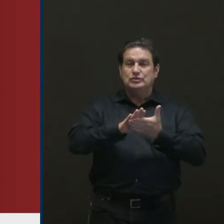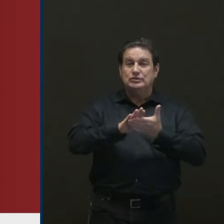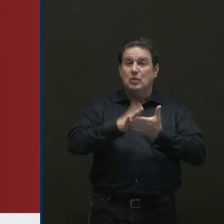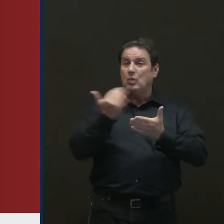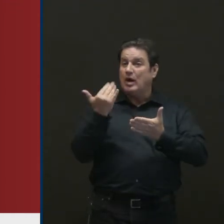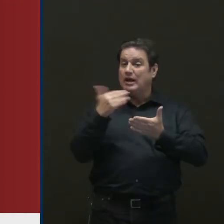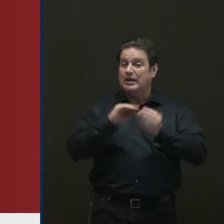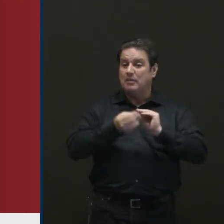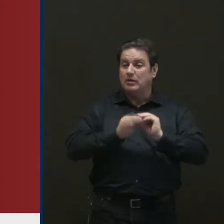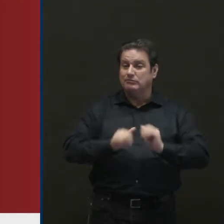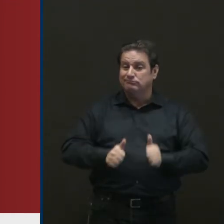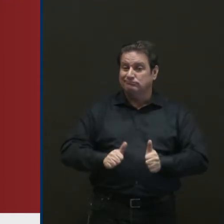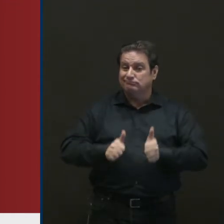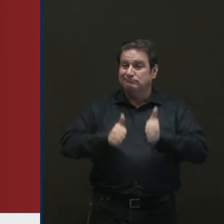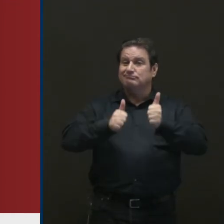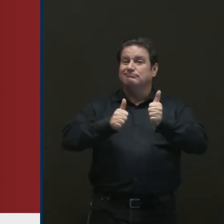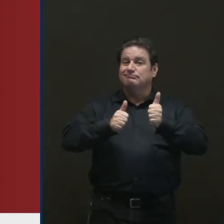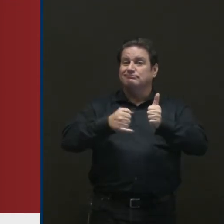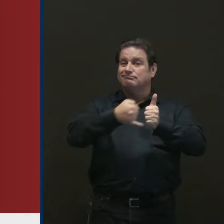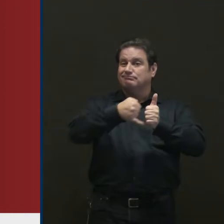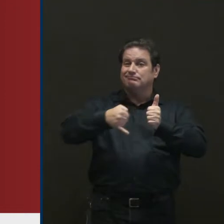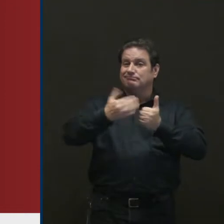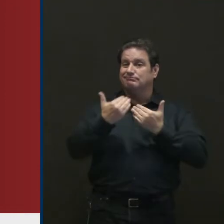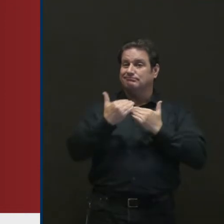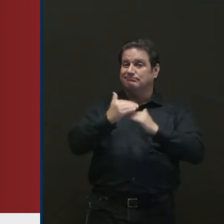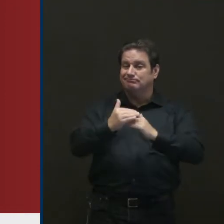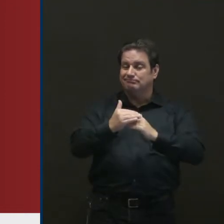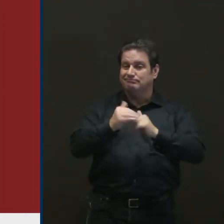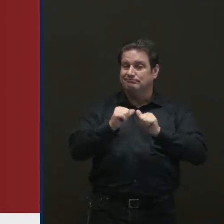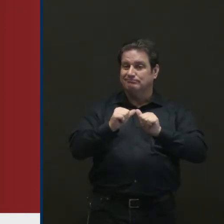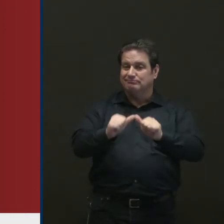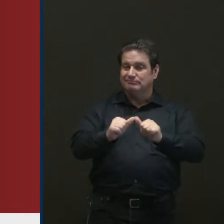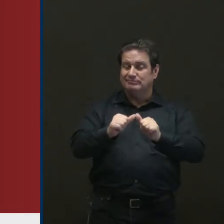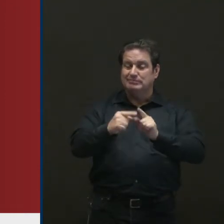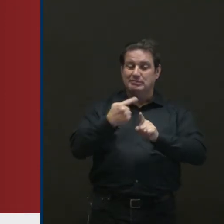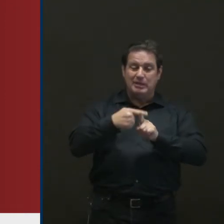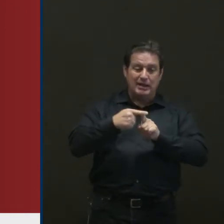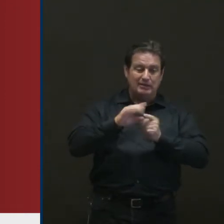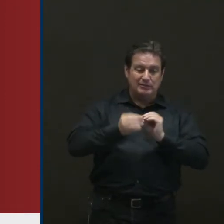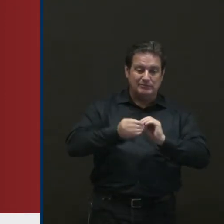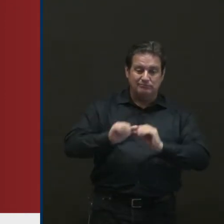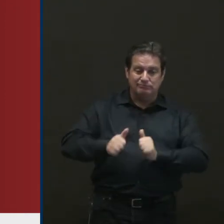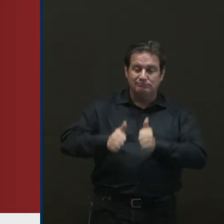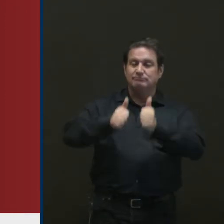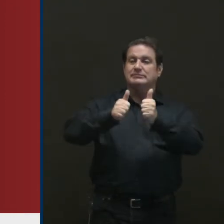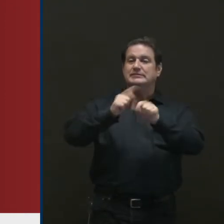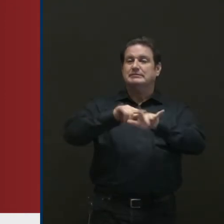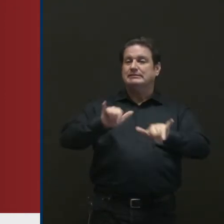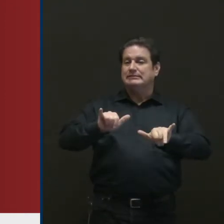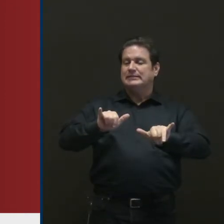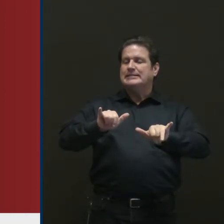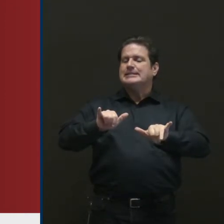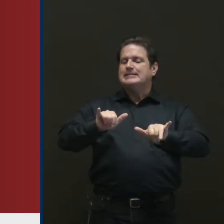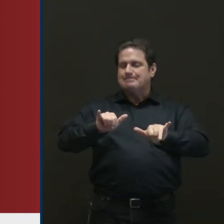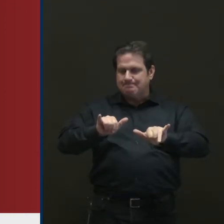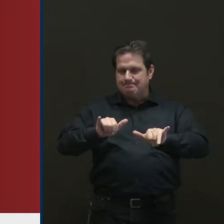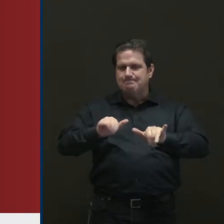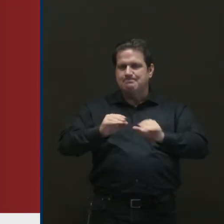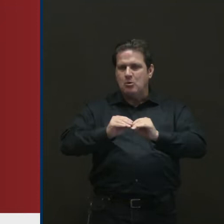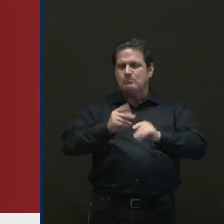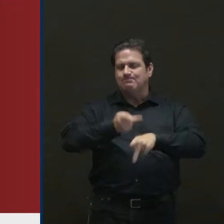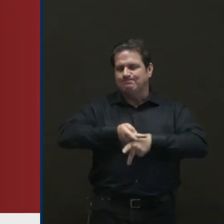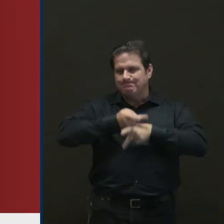up as they are gradually. Percent positives are going to go up, and we're going to have to be more cautious